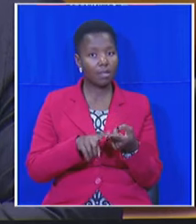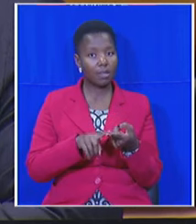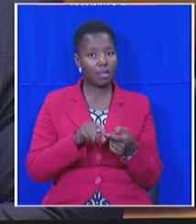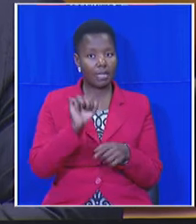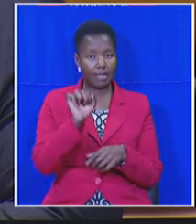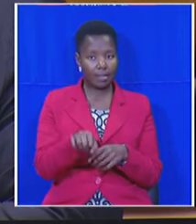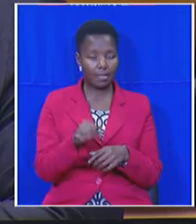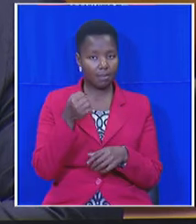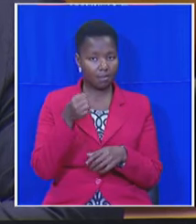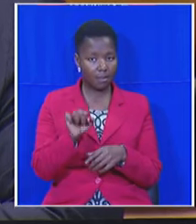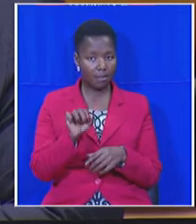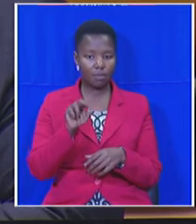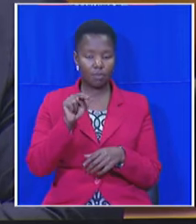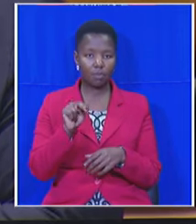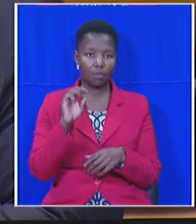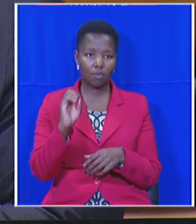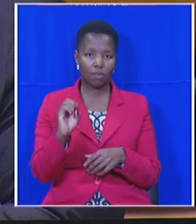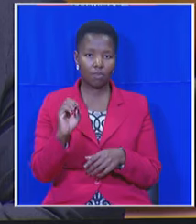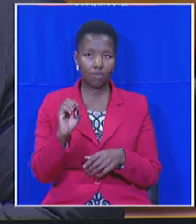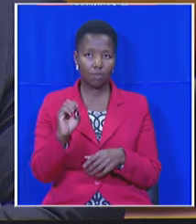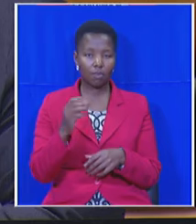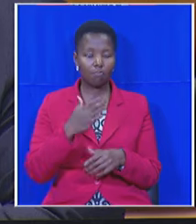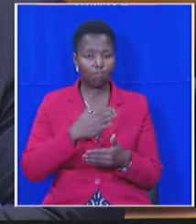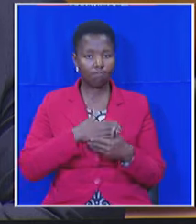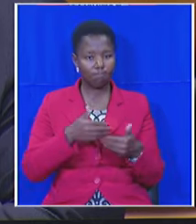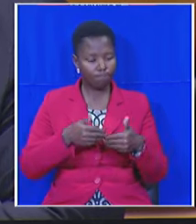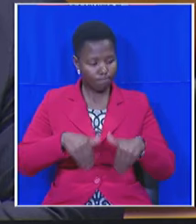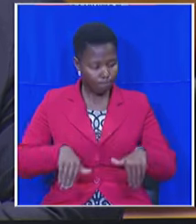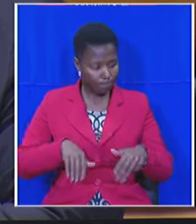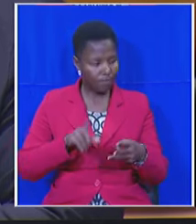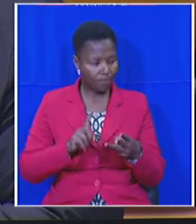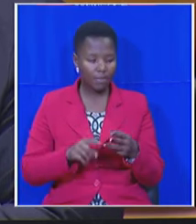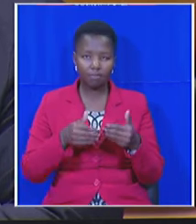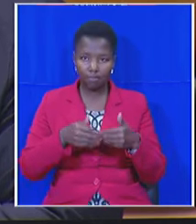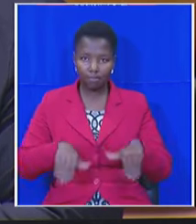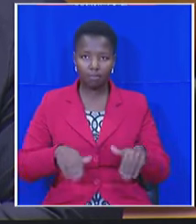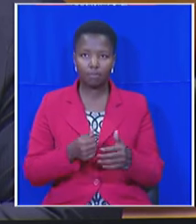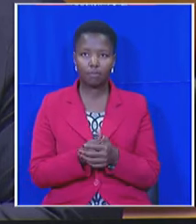button, and those against should press the no, and those wishing to abstain should press abstain.